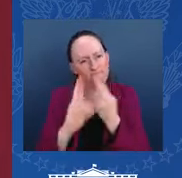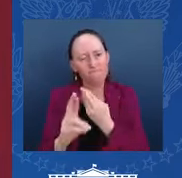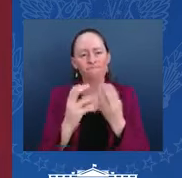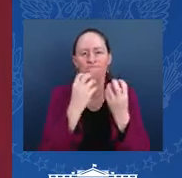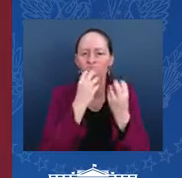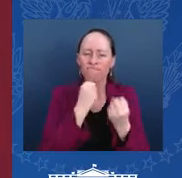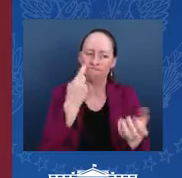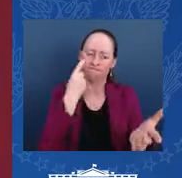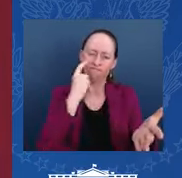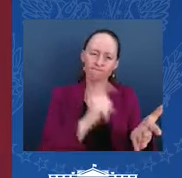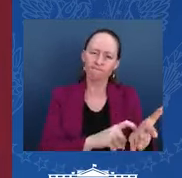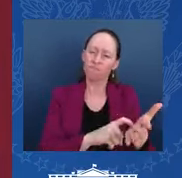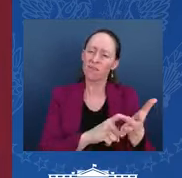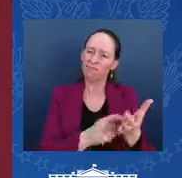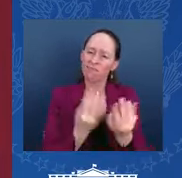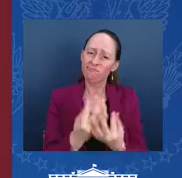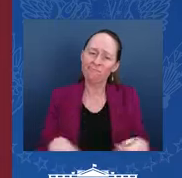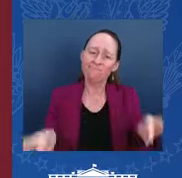parent